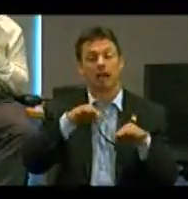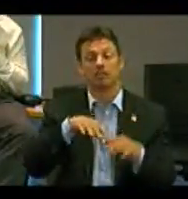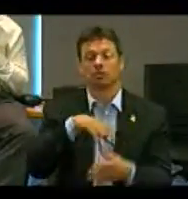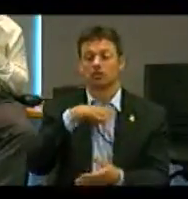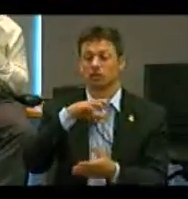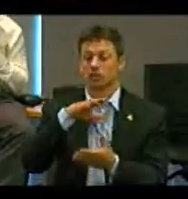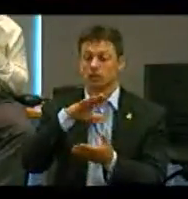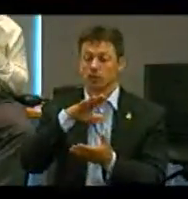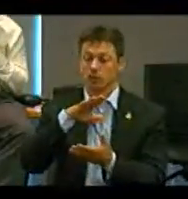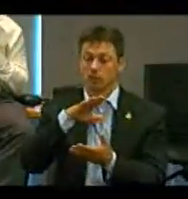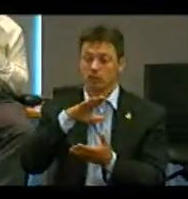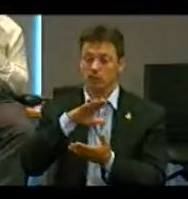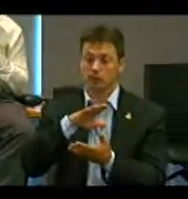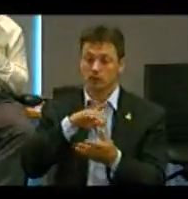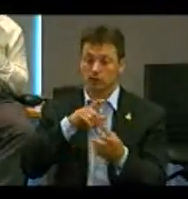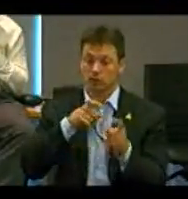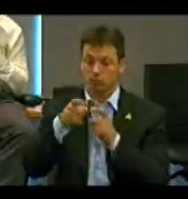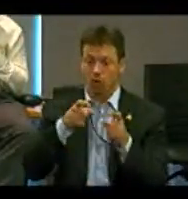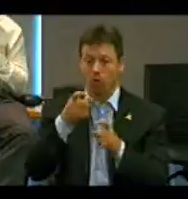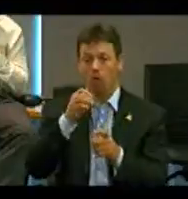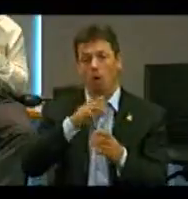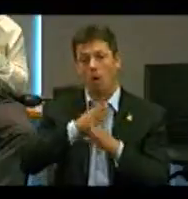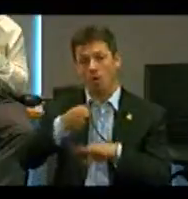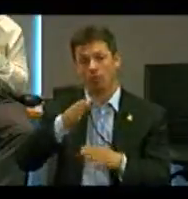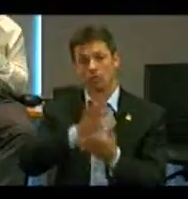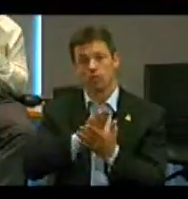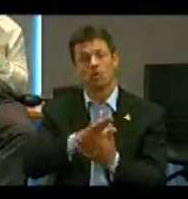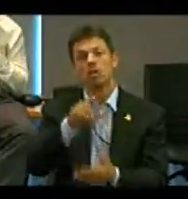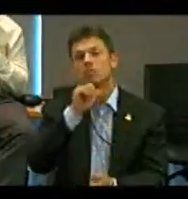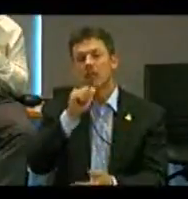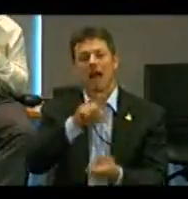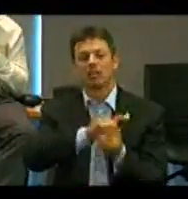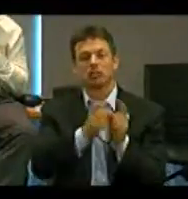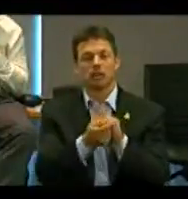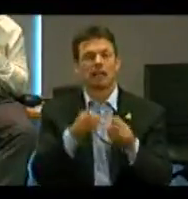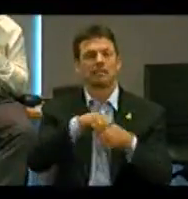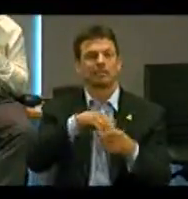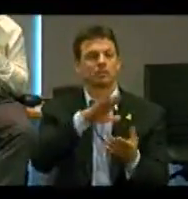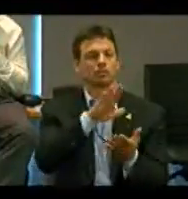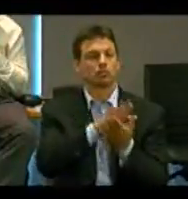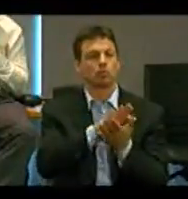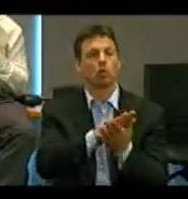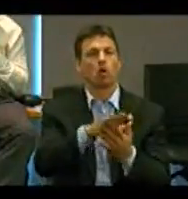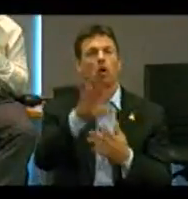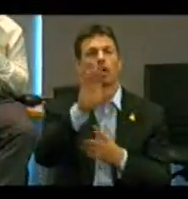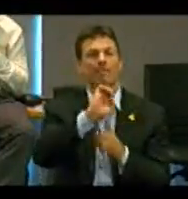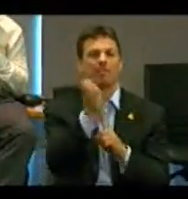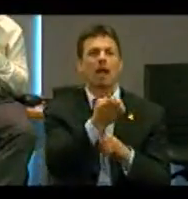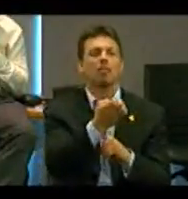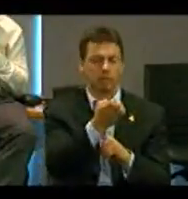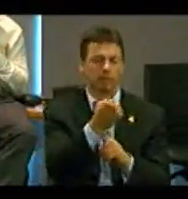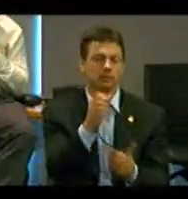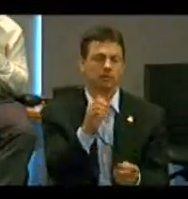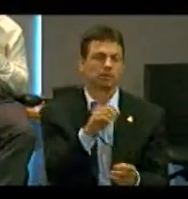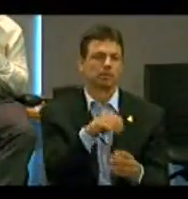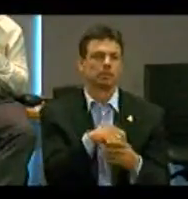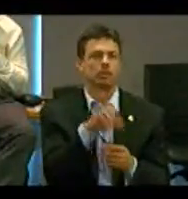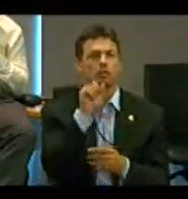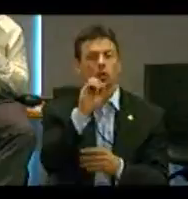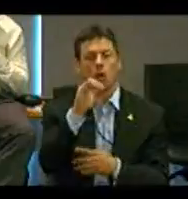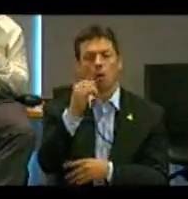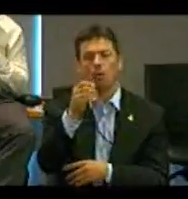schools there. And there was no change in school climate, according to Max Eden's own studies. So the